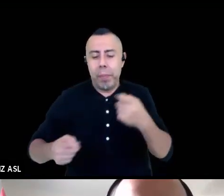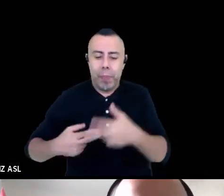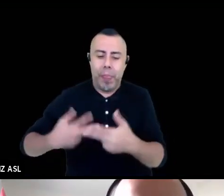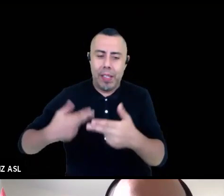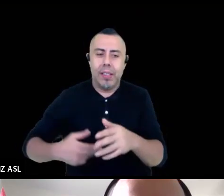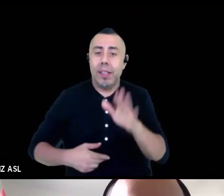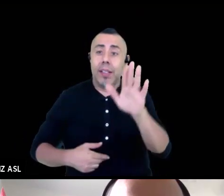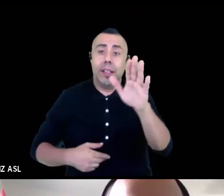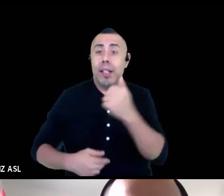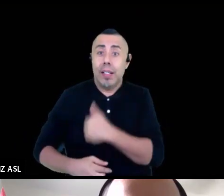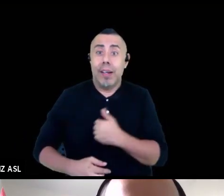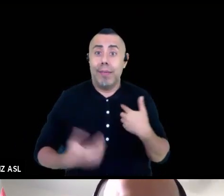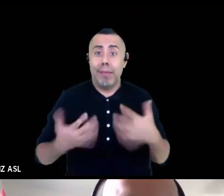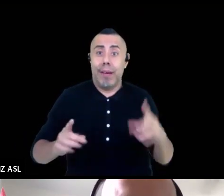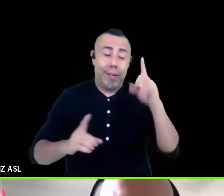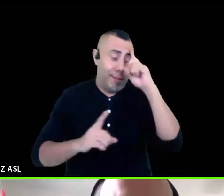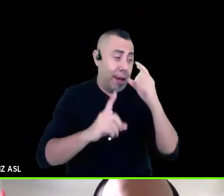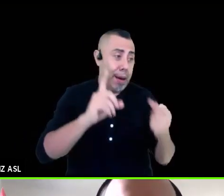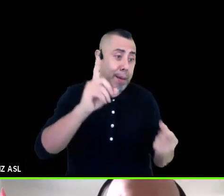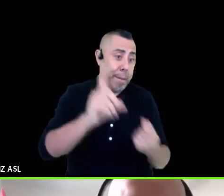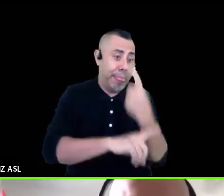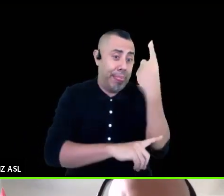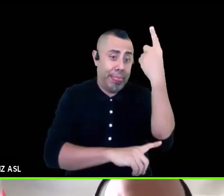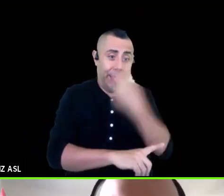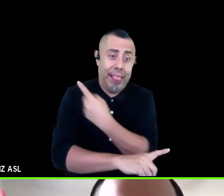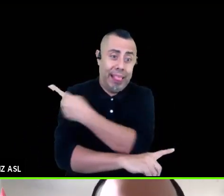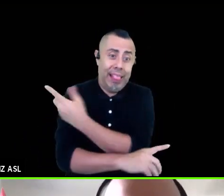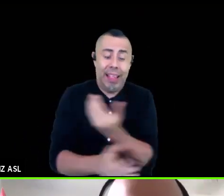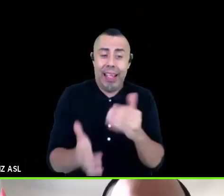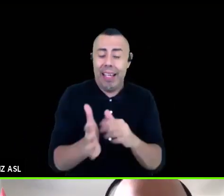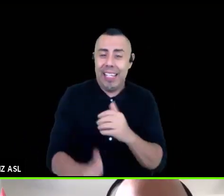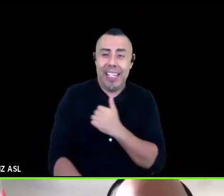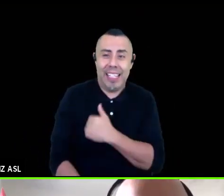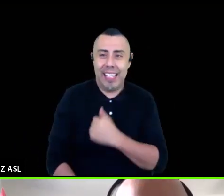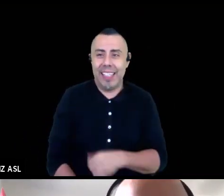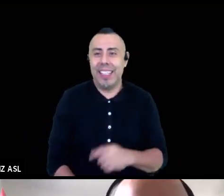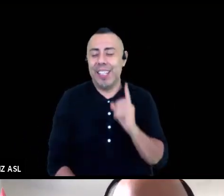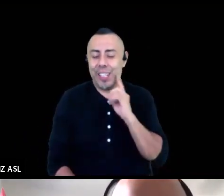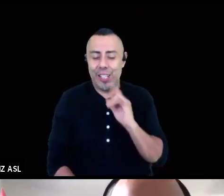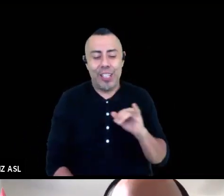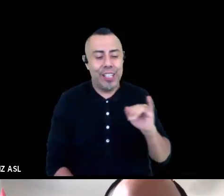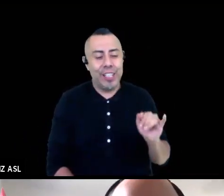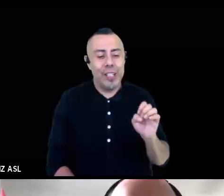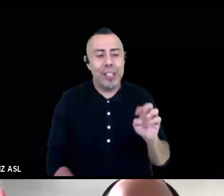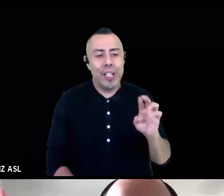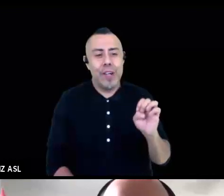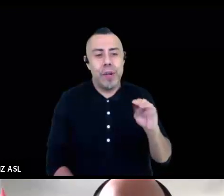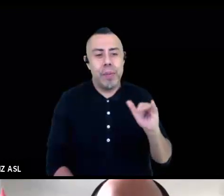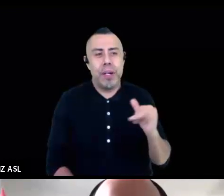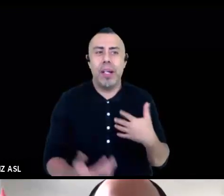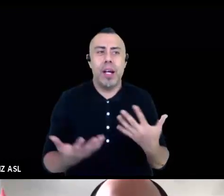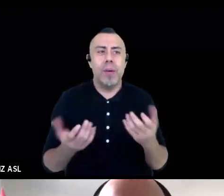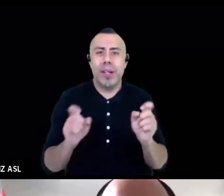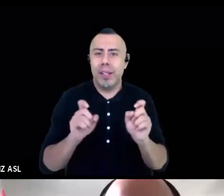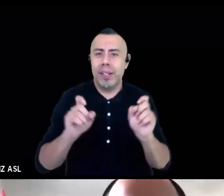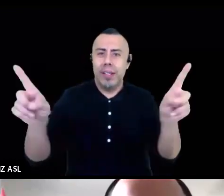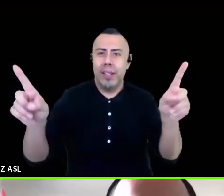This is one of the tangents that start to. I have a question for you two. Yeah. Is that okay? Yeah.